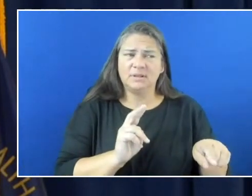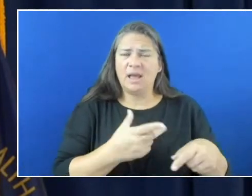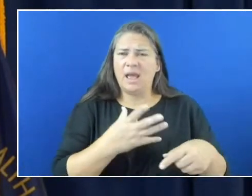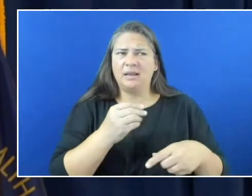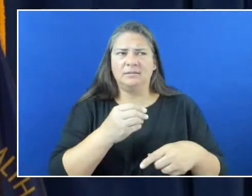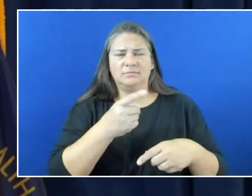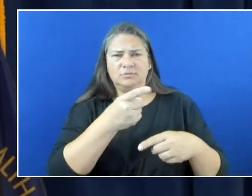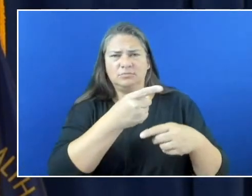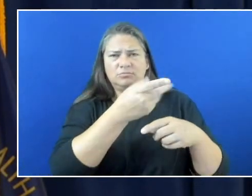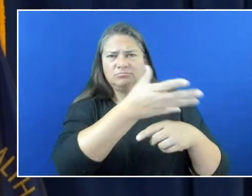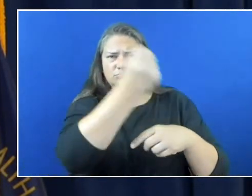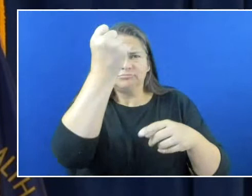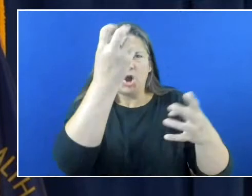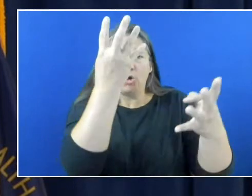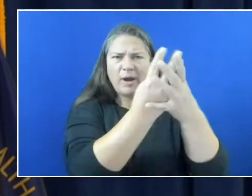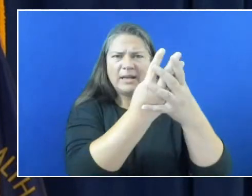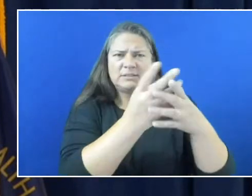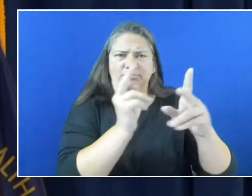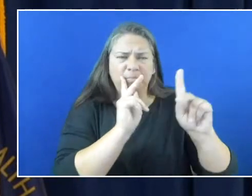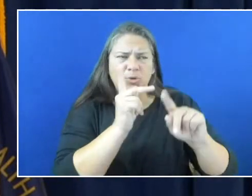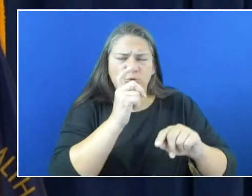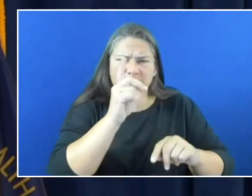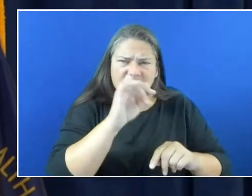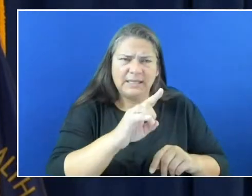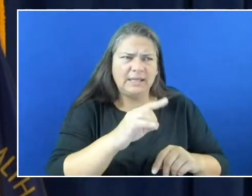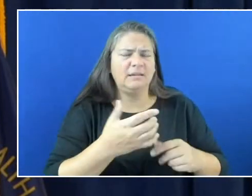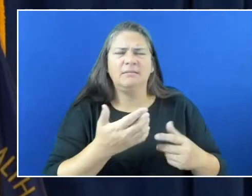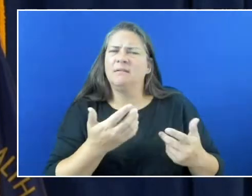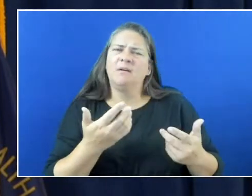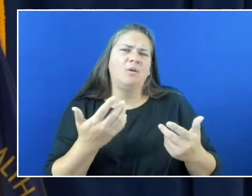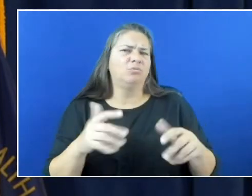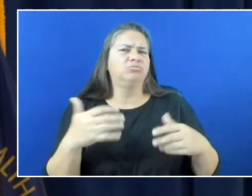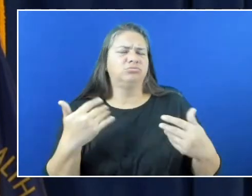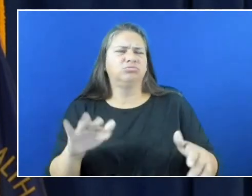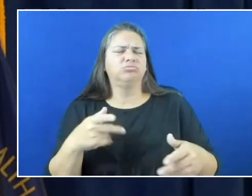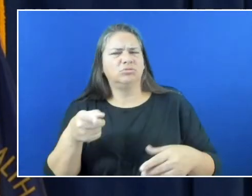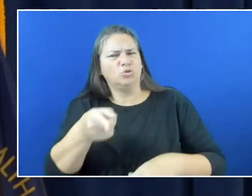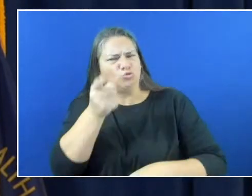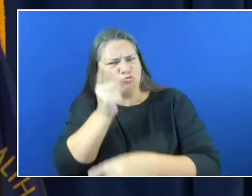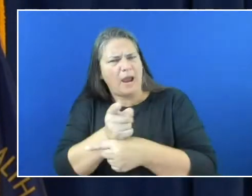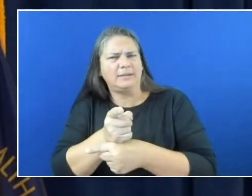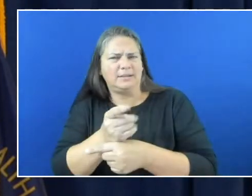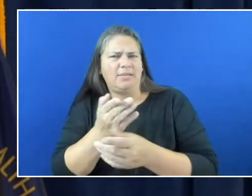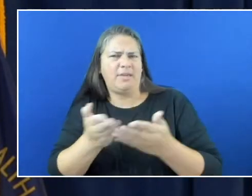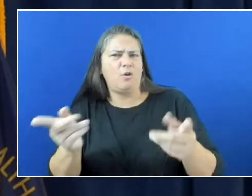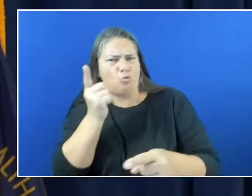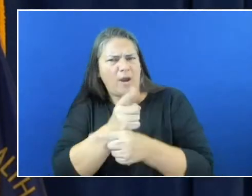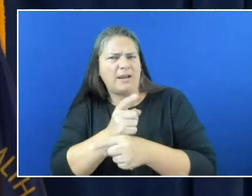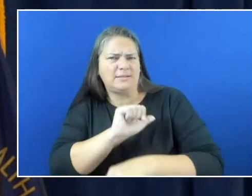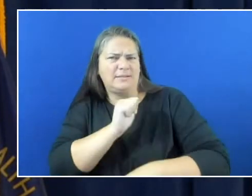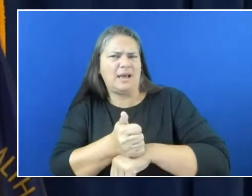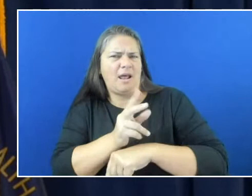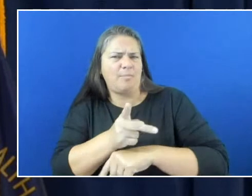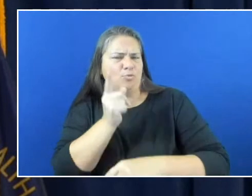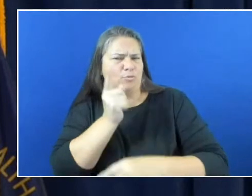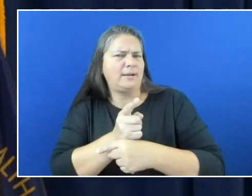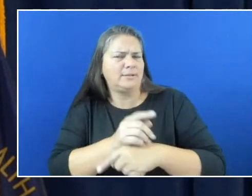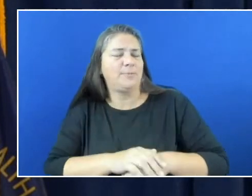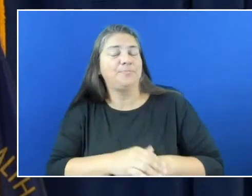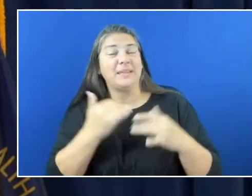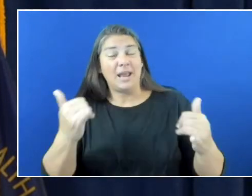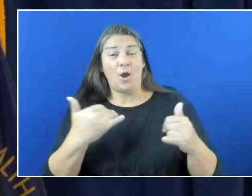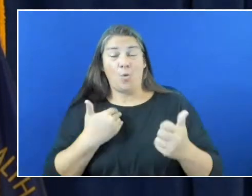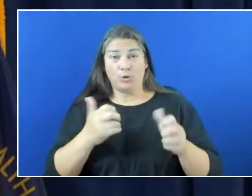sets moving forward. It's the exact right way to set these things up. So I want to remind everybody here today as we